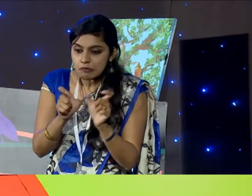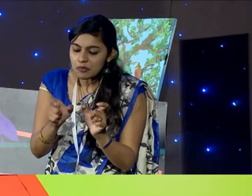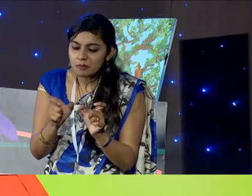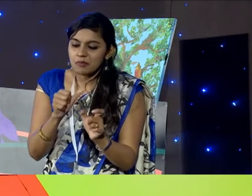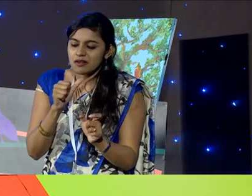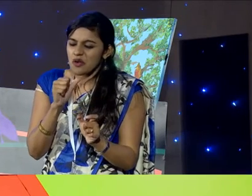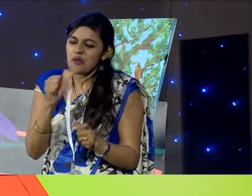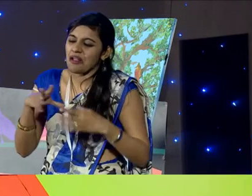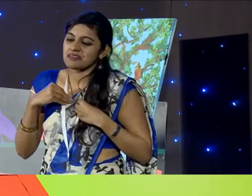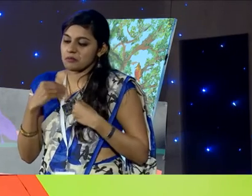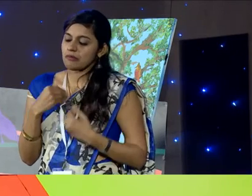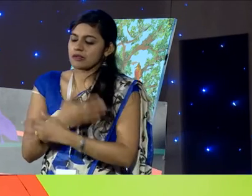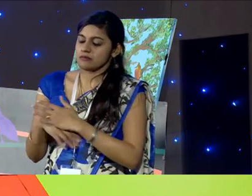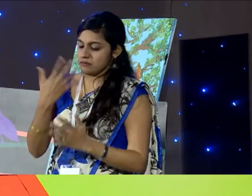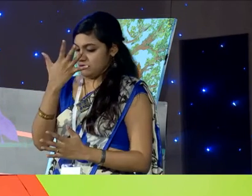of the population.